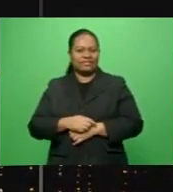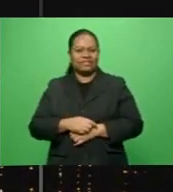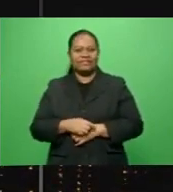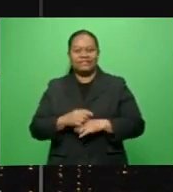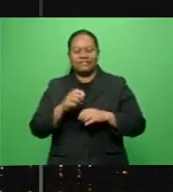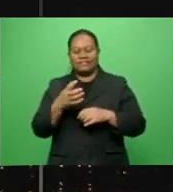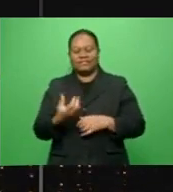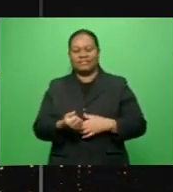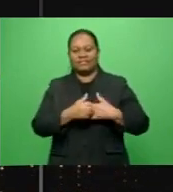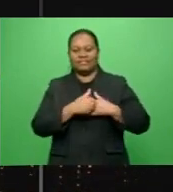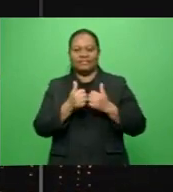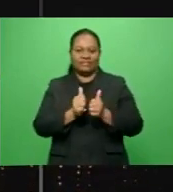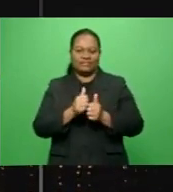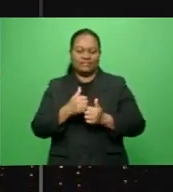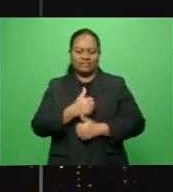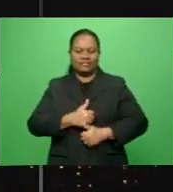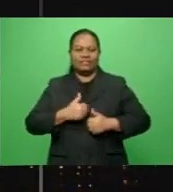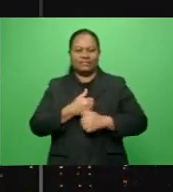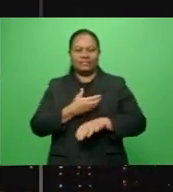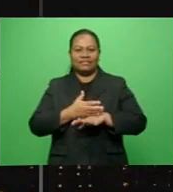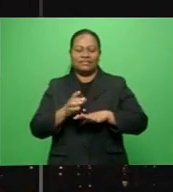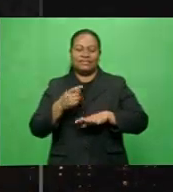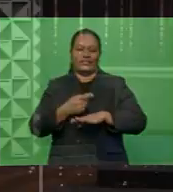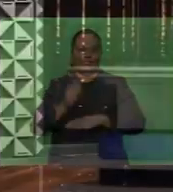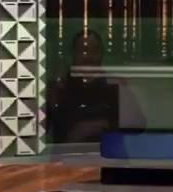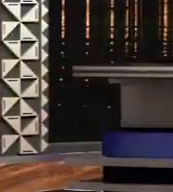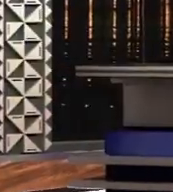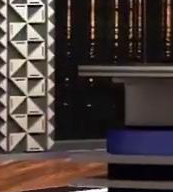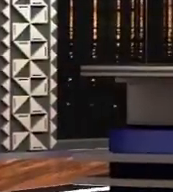have a safe and enjoyable new week ahead. Bye for now.